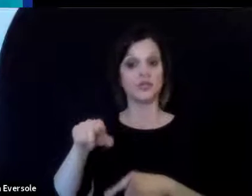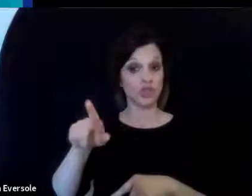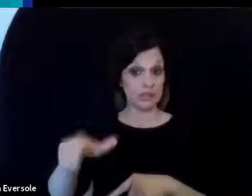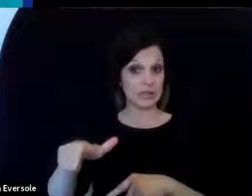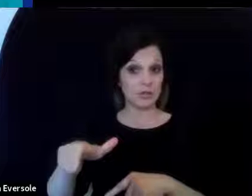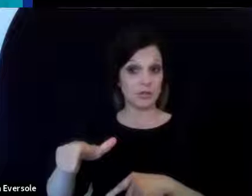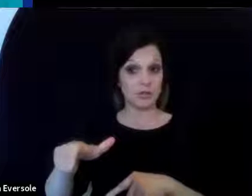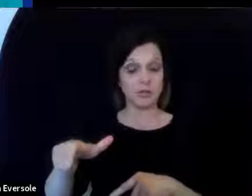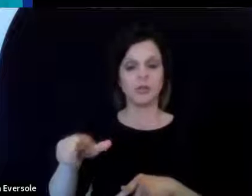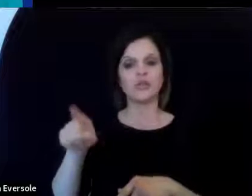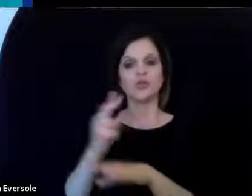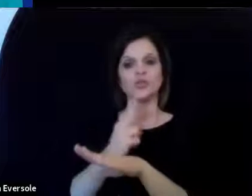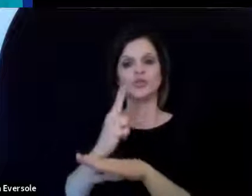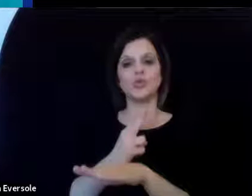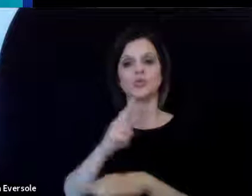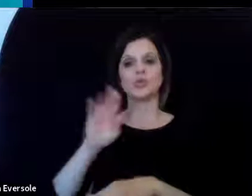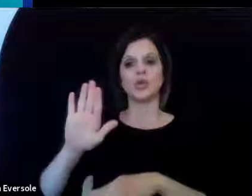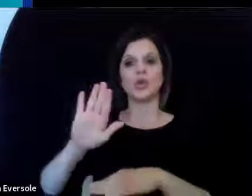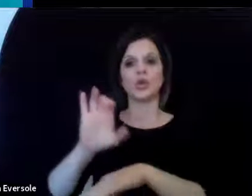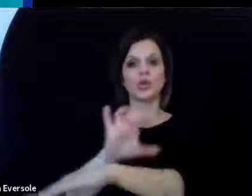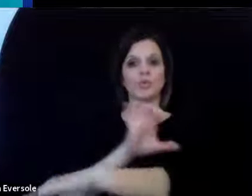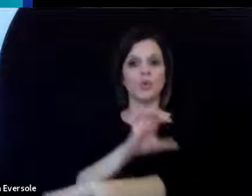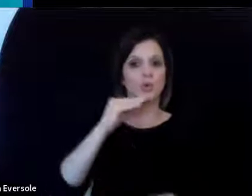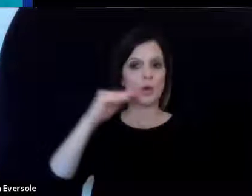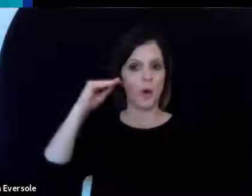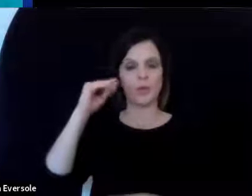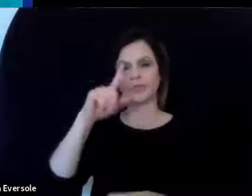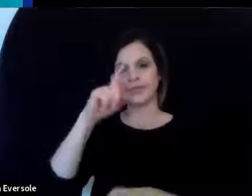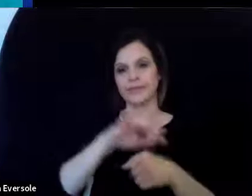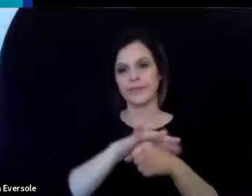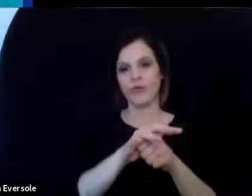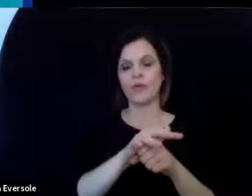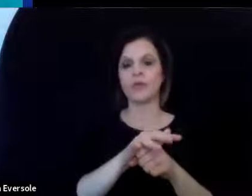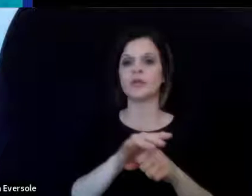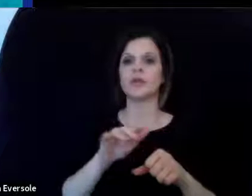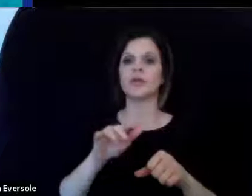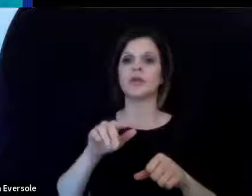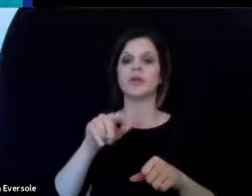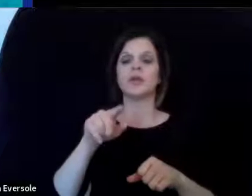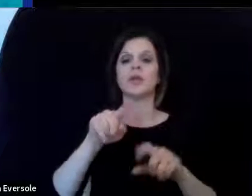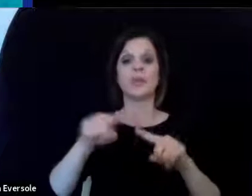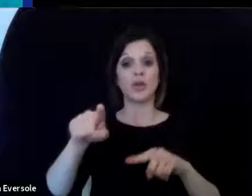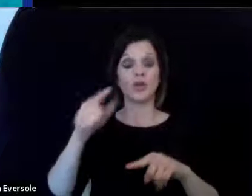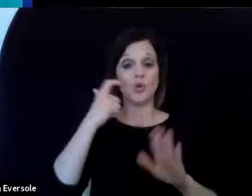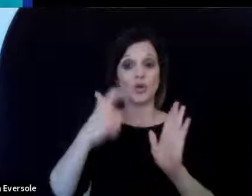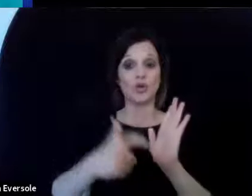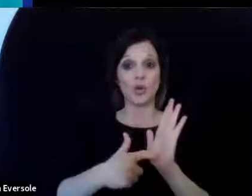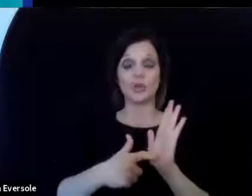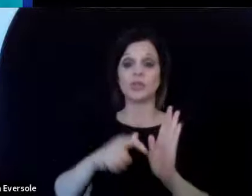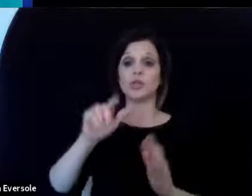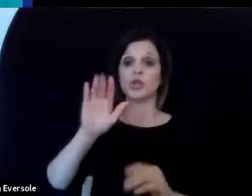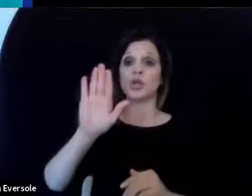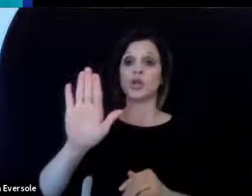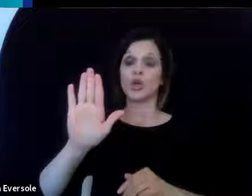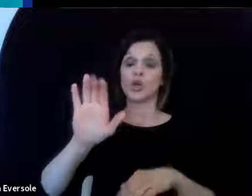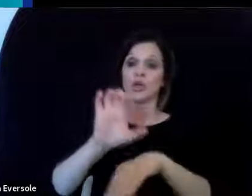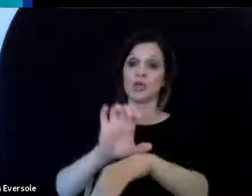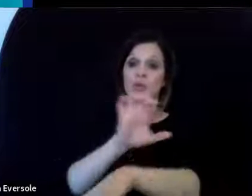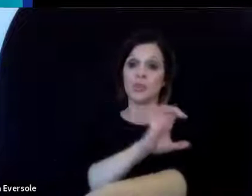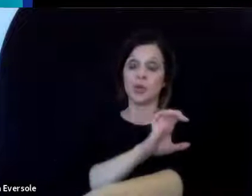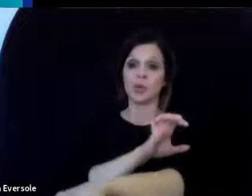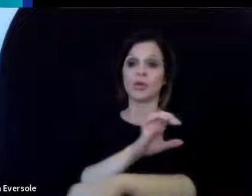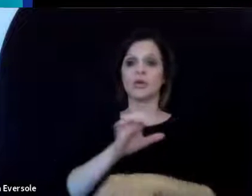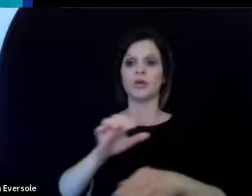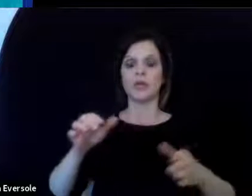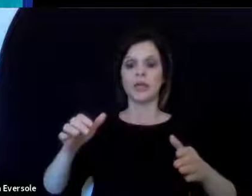COVID. And you'll see that they have her computer propped up on milk crates and that her child is all but right up on top of the